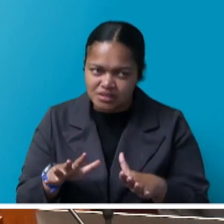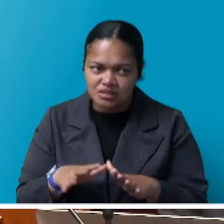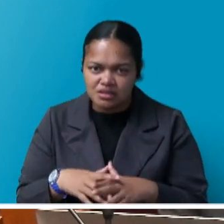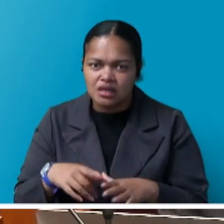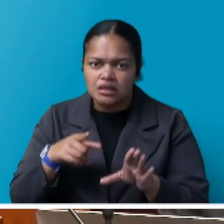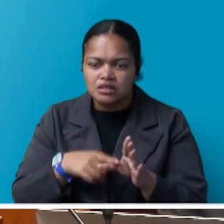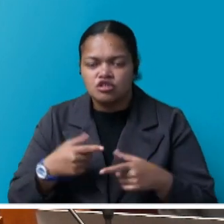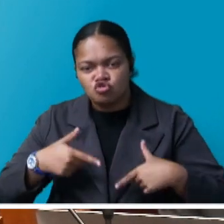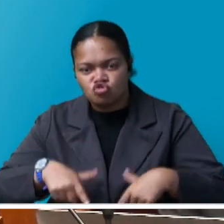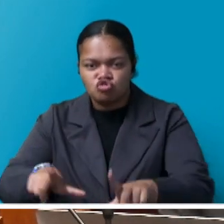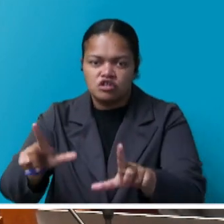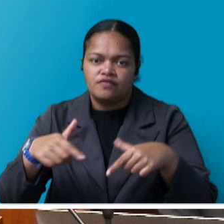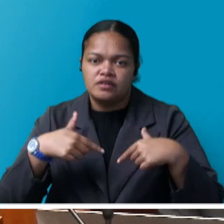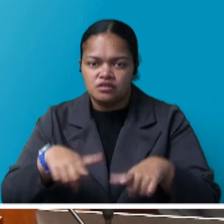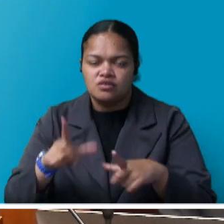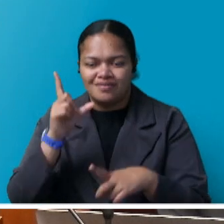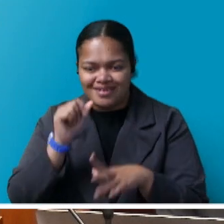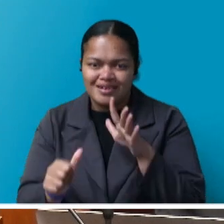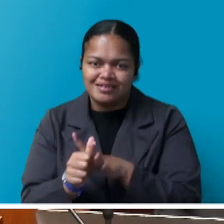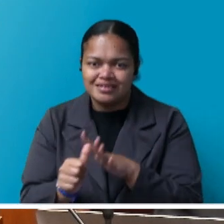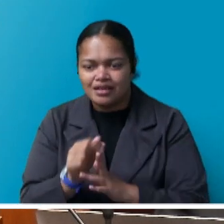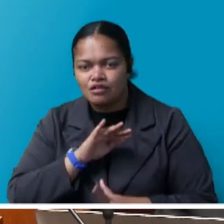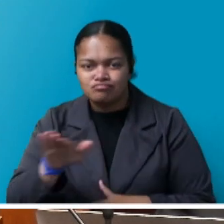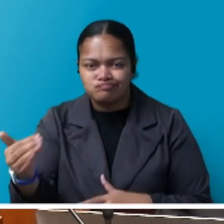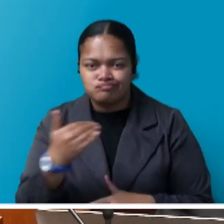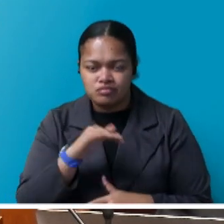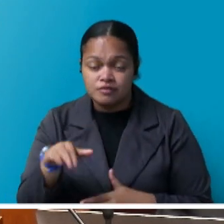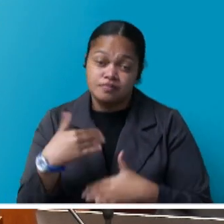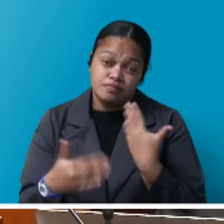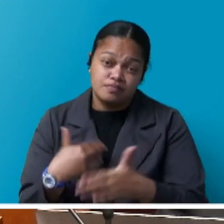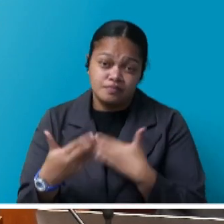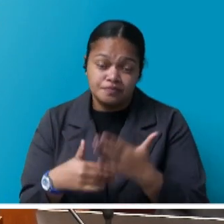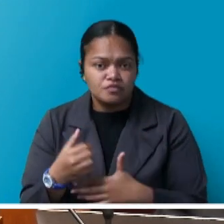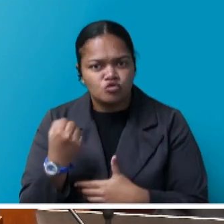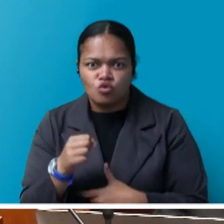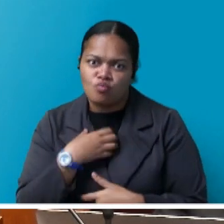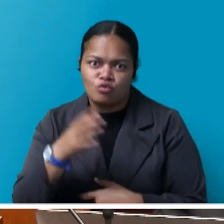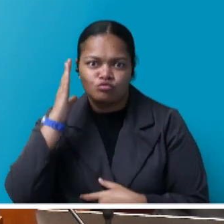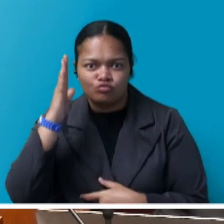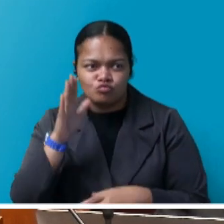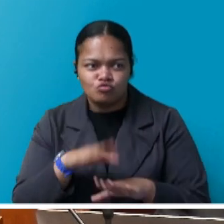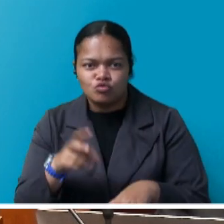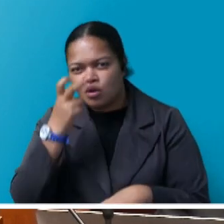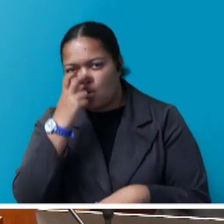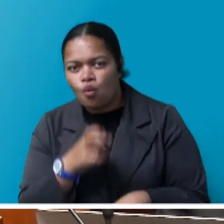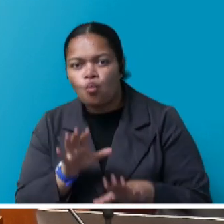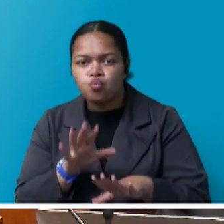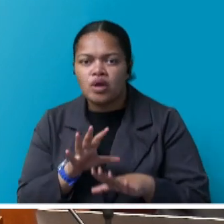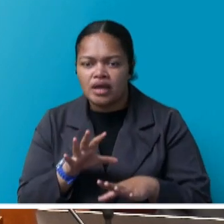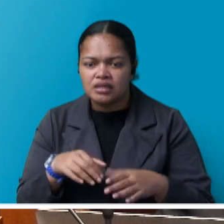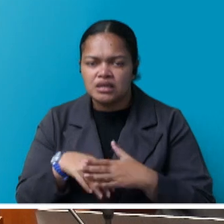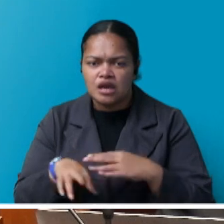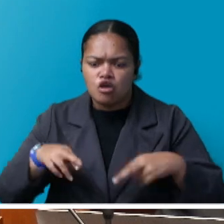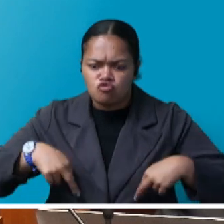travel and access to other essential services. In a few months' time, no longer will the school children and the elderly have to wade across the chilly